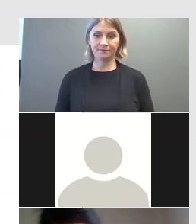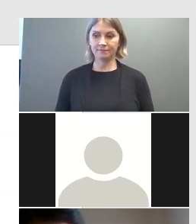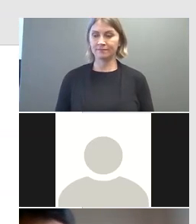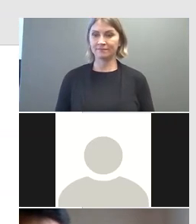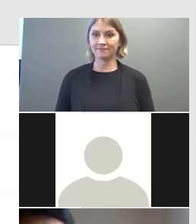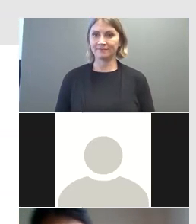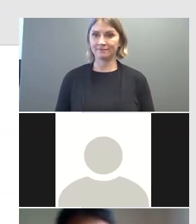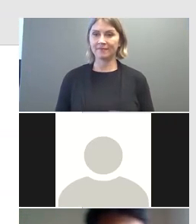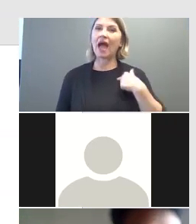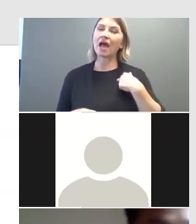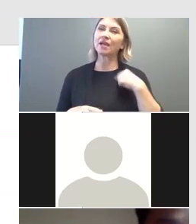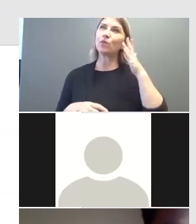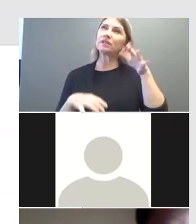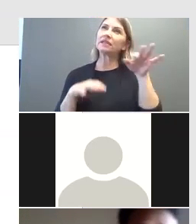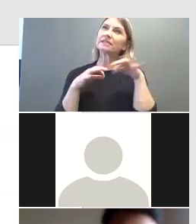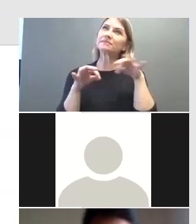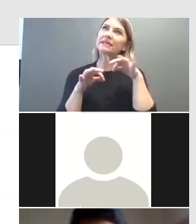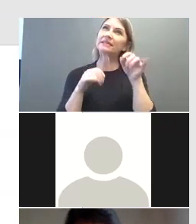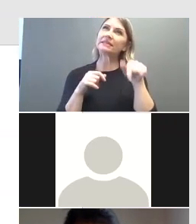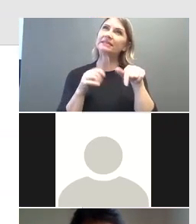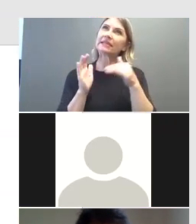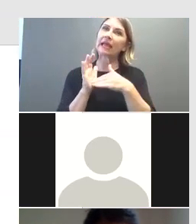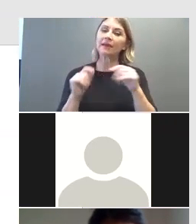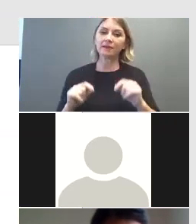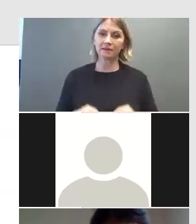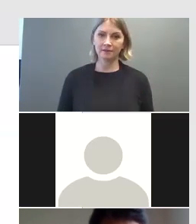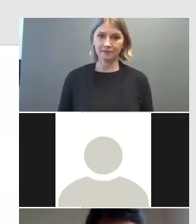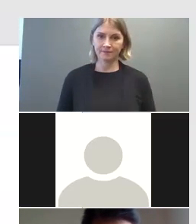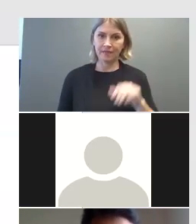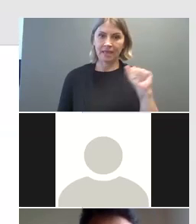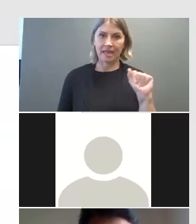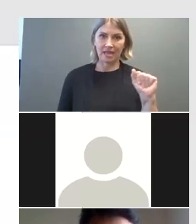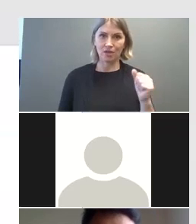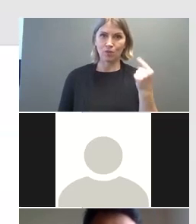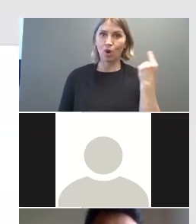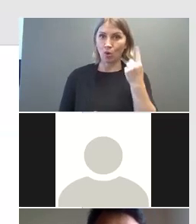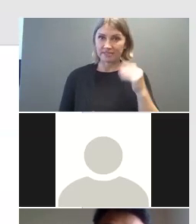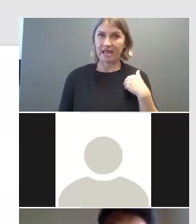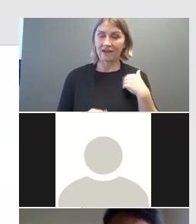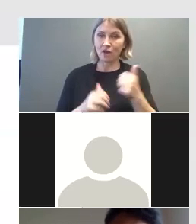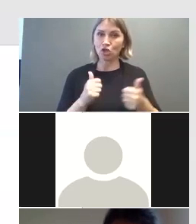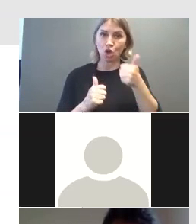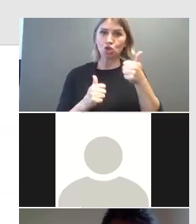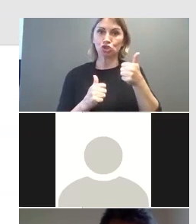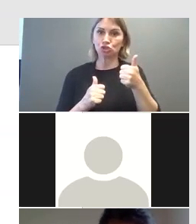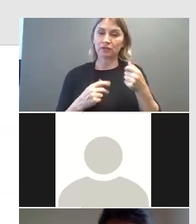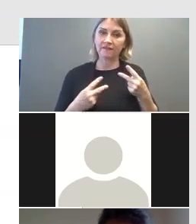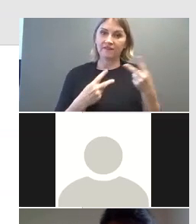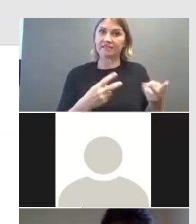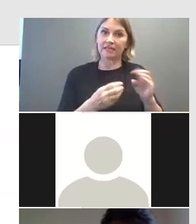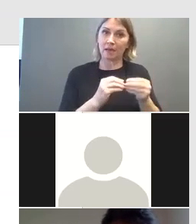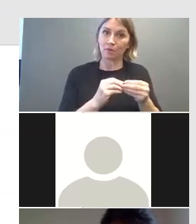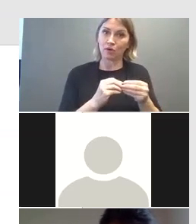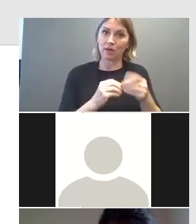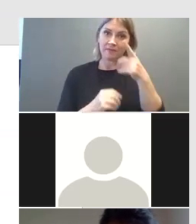I will explain this in a bit more detail, but you have caught on to a very nice point. Yes, A would always have a larger post visit number because of those rules, right?